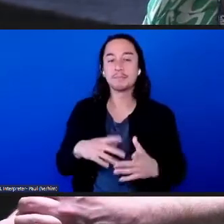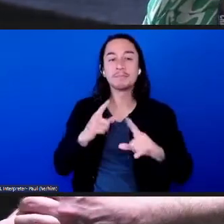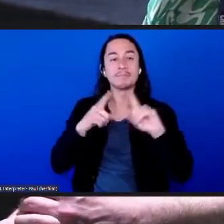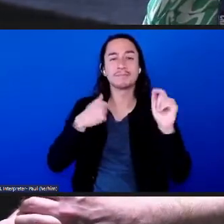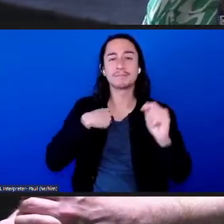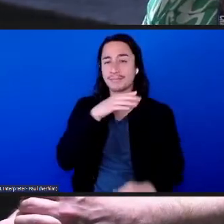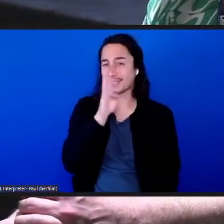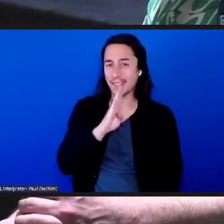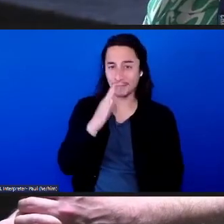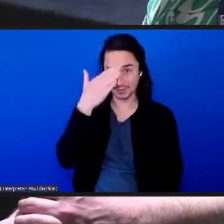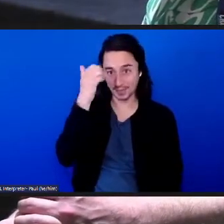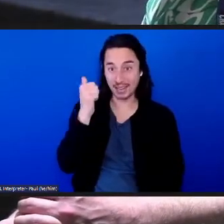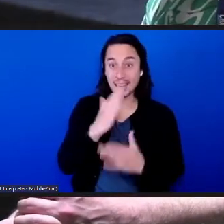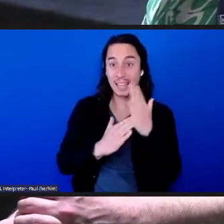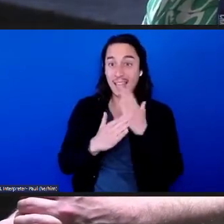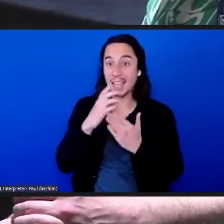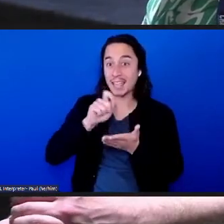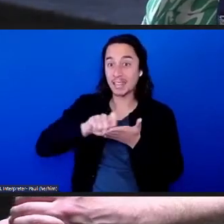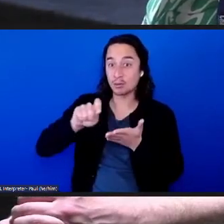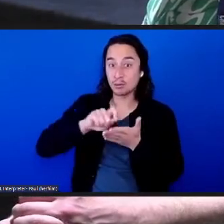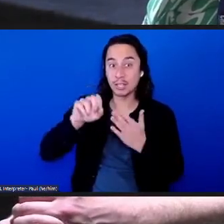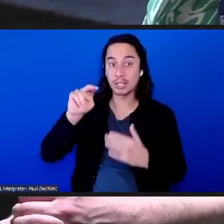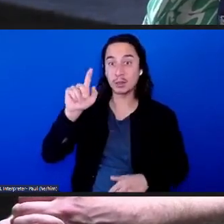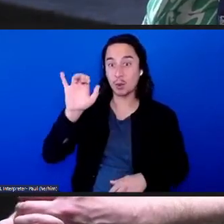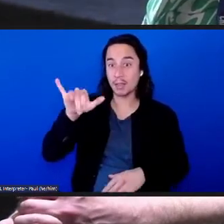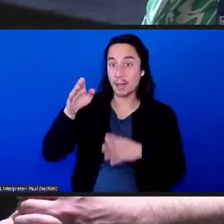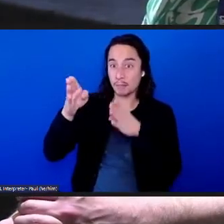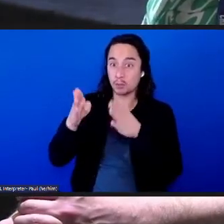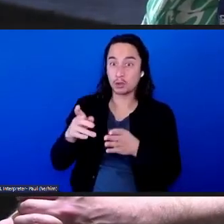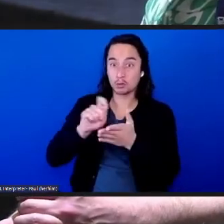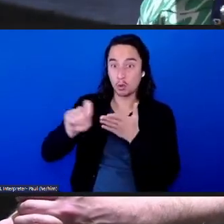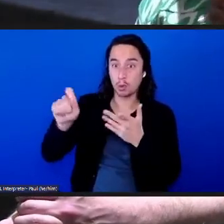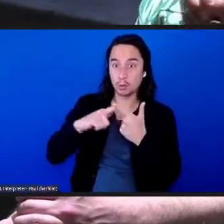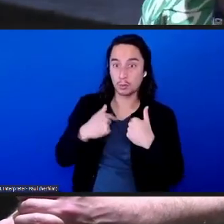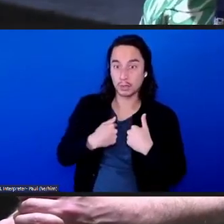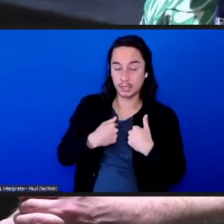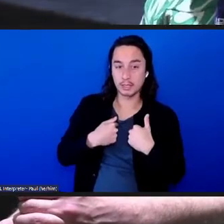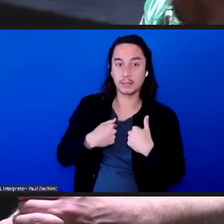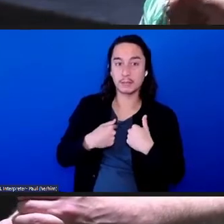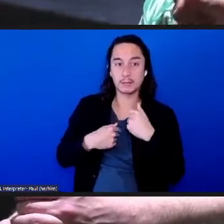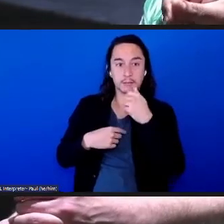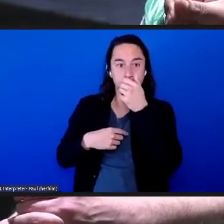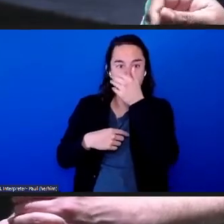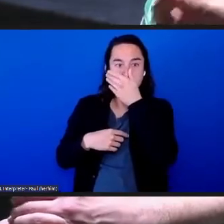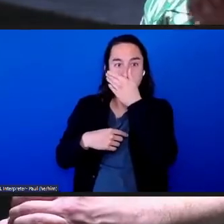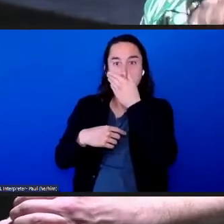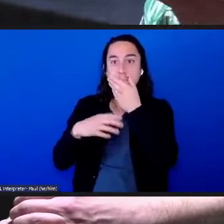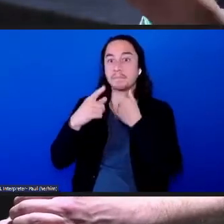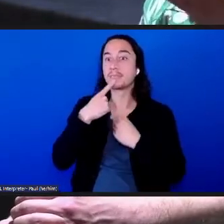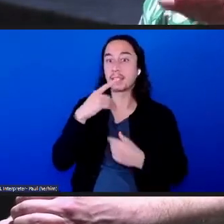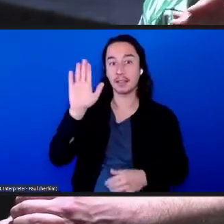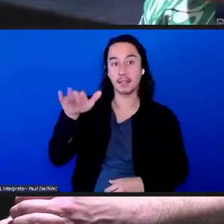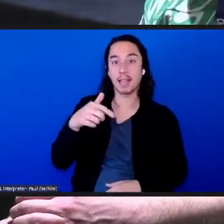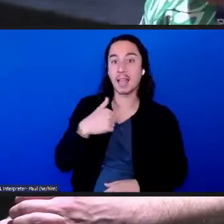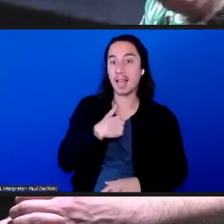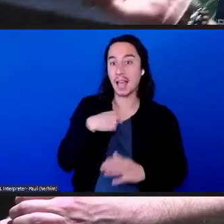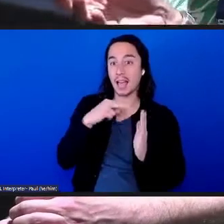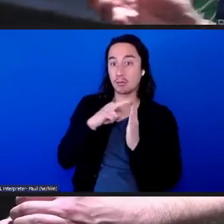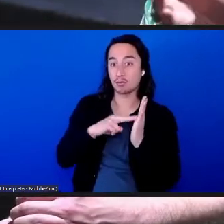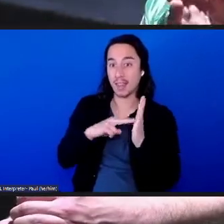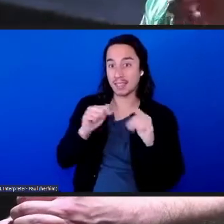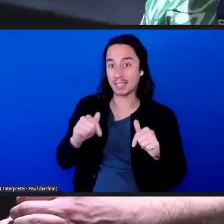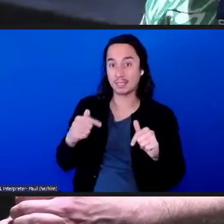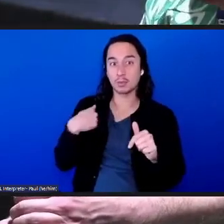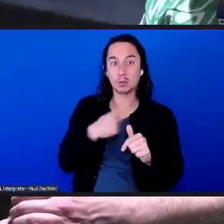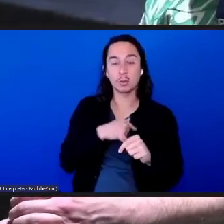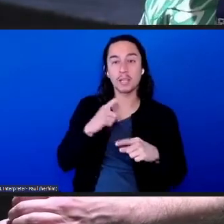the handwritten note that that person wrote to me saying, I have read this, and while we can't